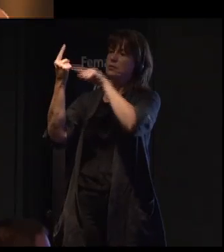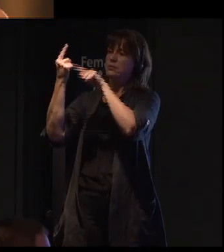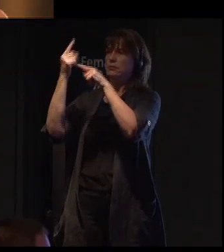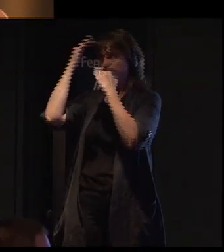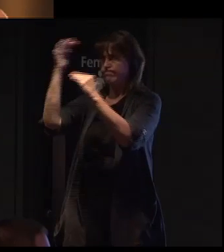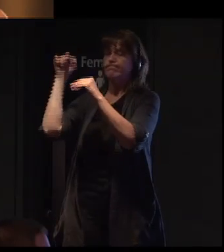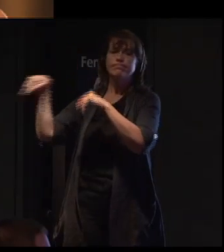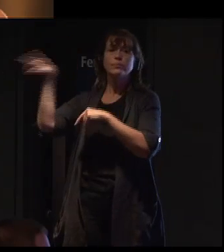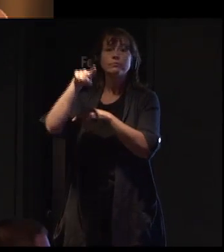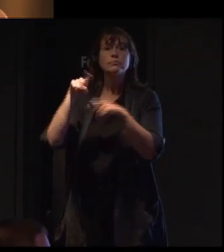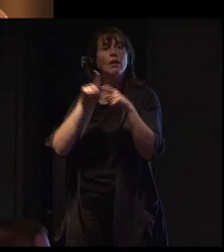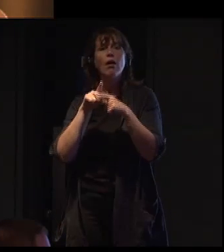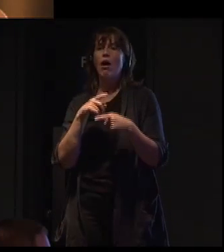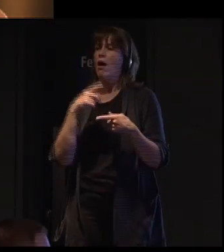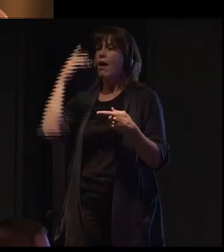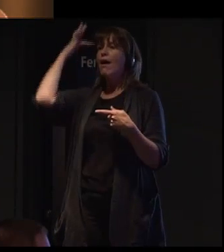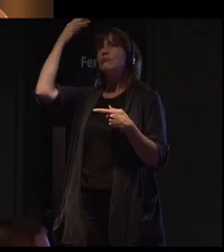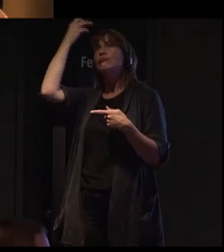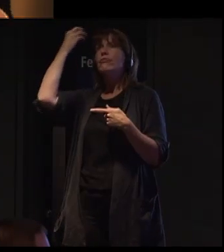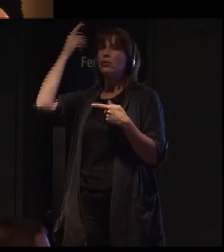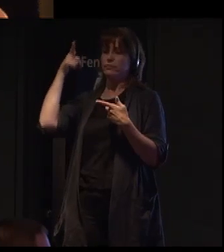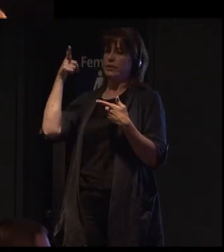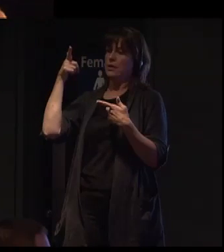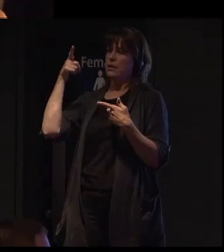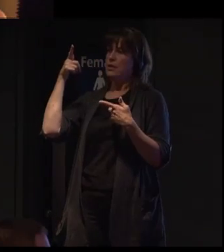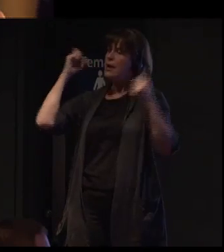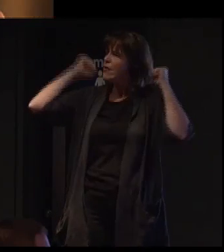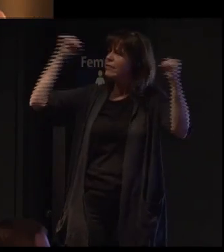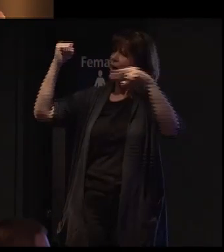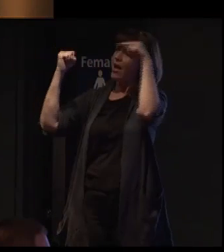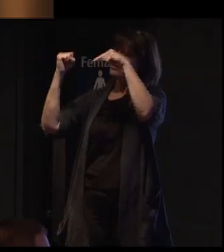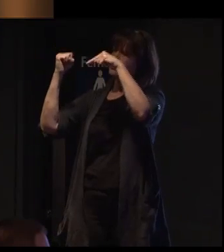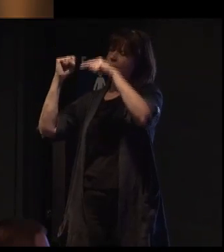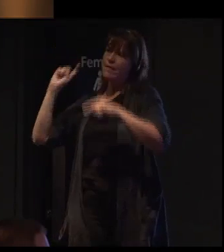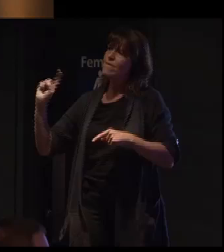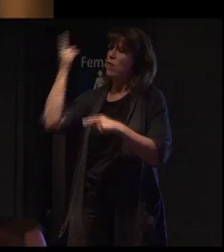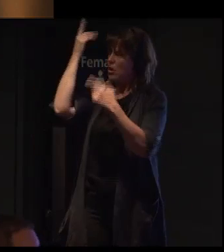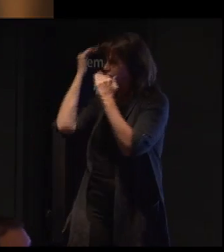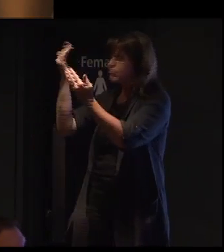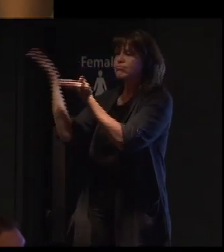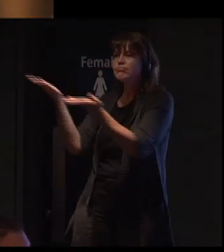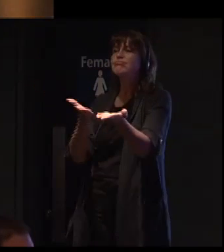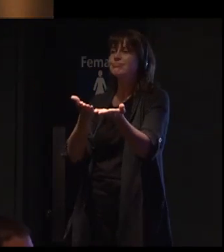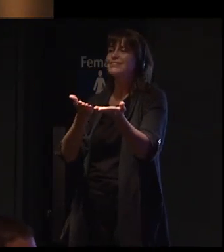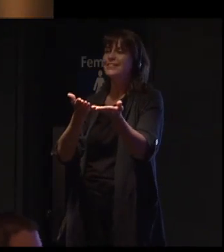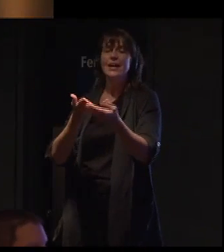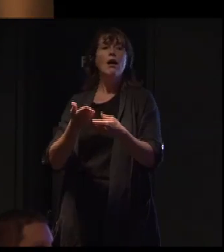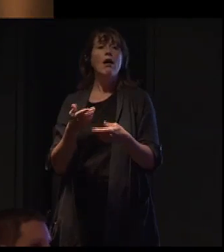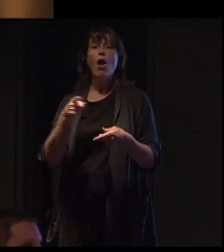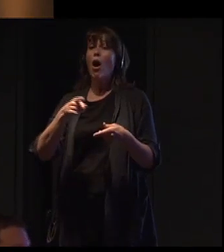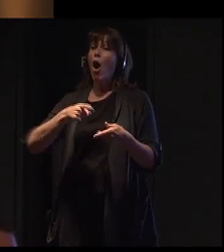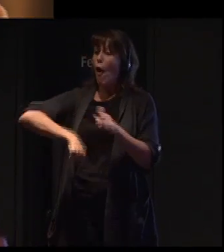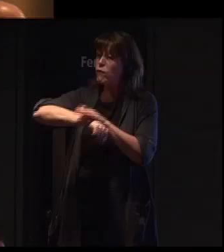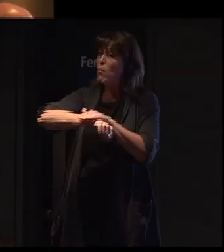This philosophy of putting the fans first sounds very obvious, but it is actually not in football. I think we have all been